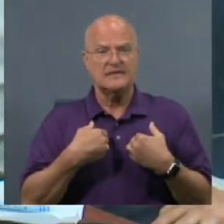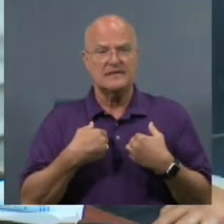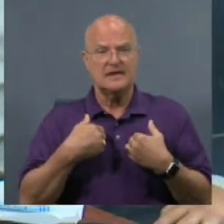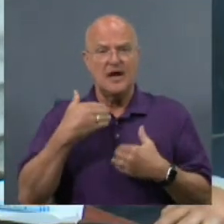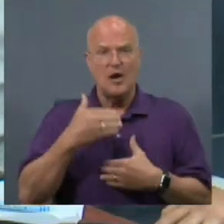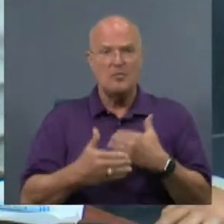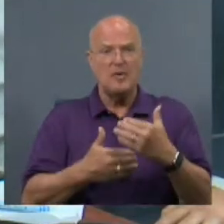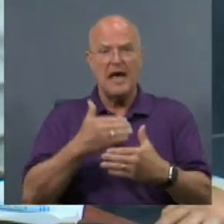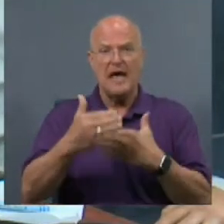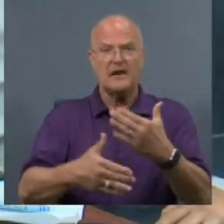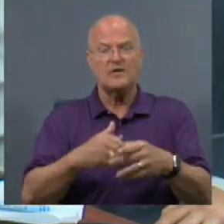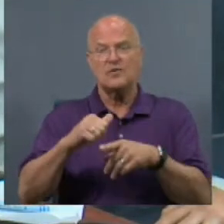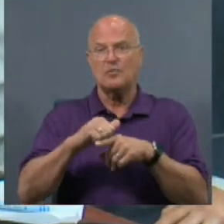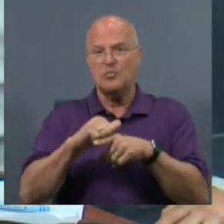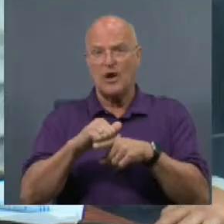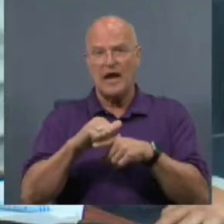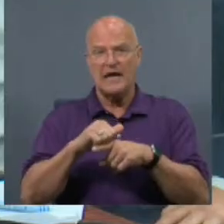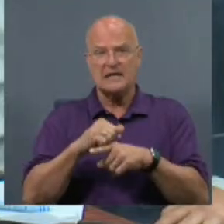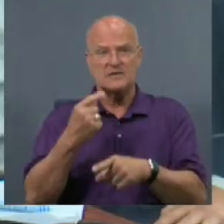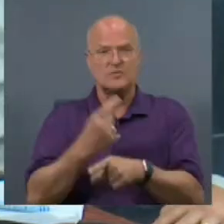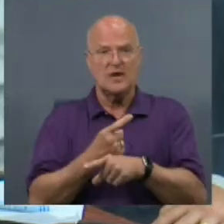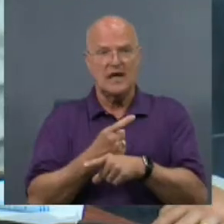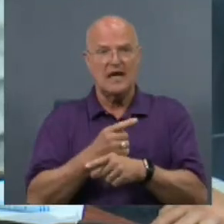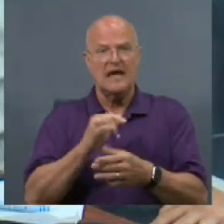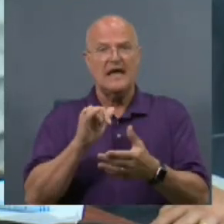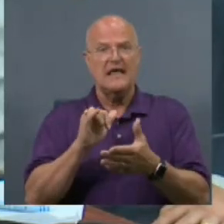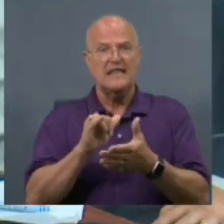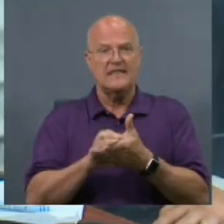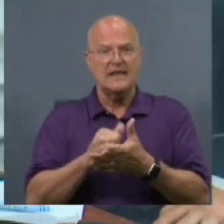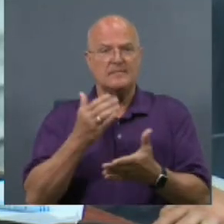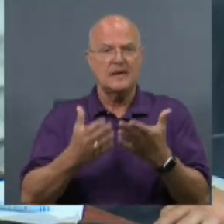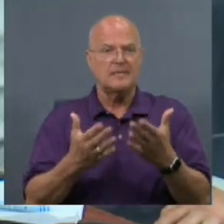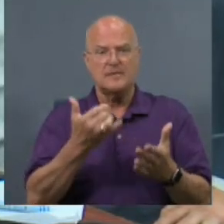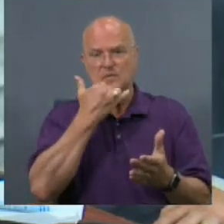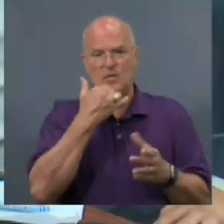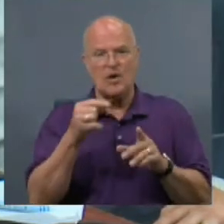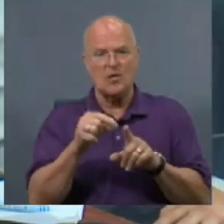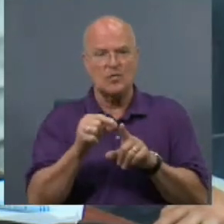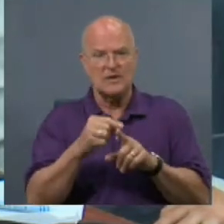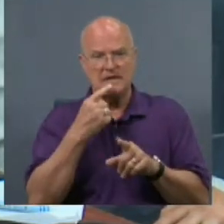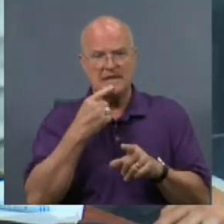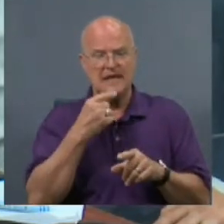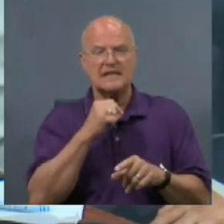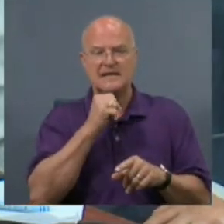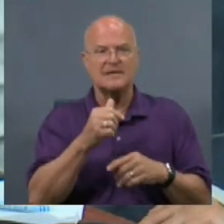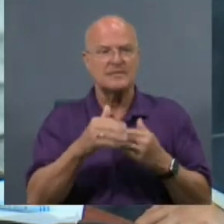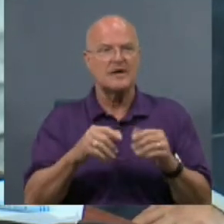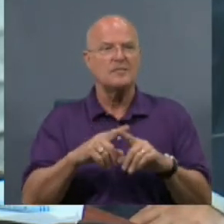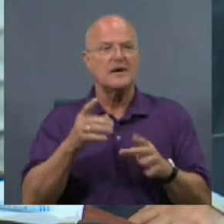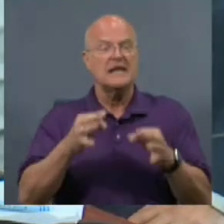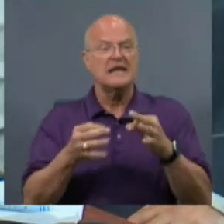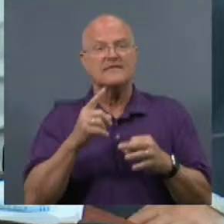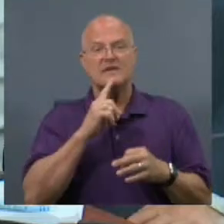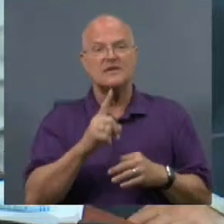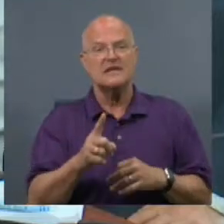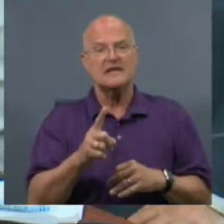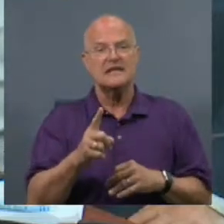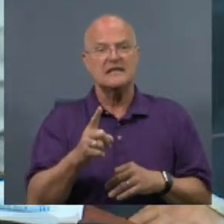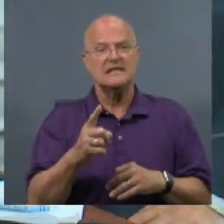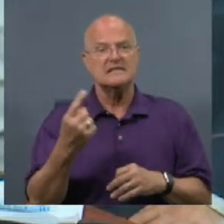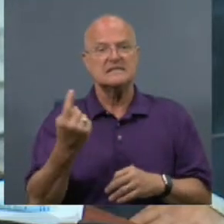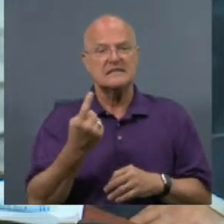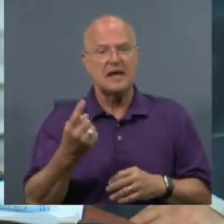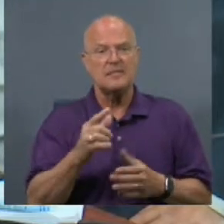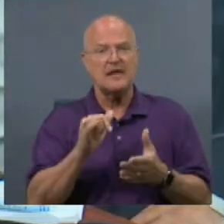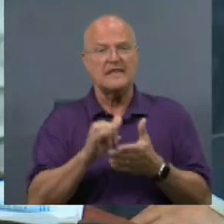or practice, right? That's maybe that's probably the wrong way to put that, not pattern or practice. But if there's